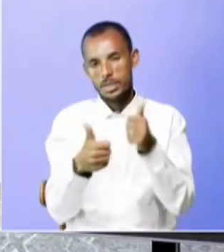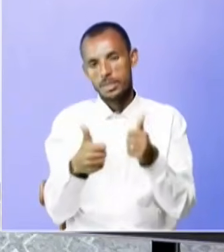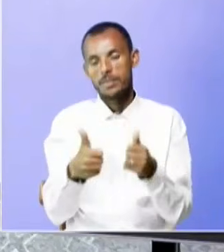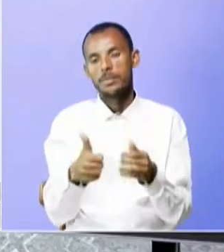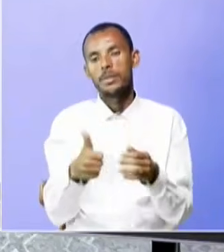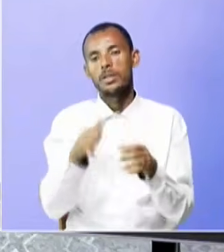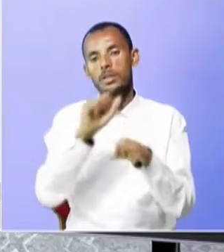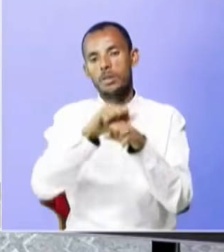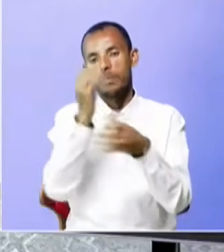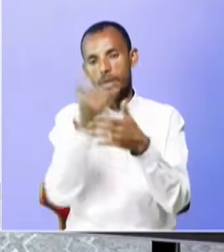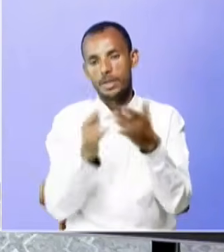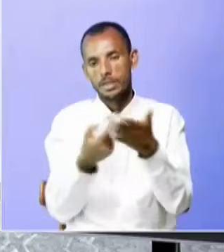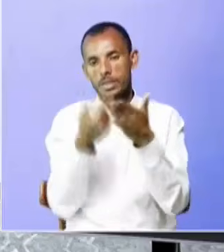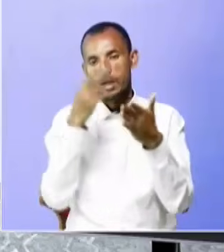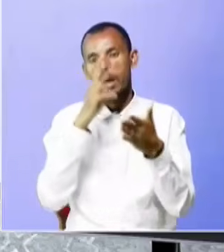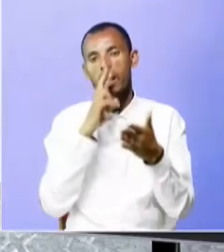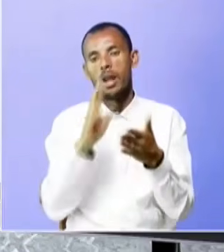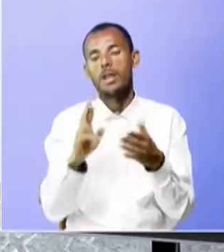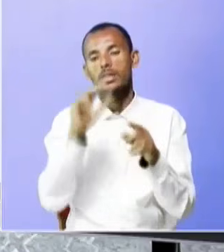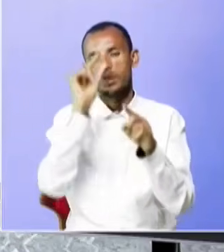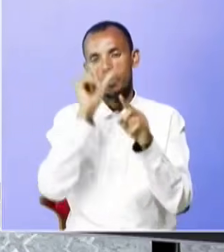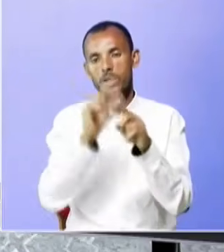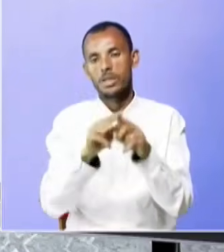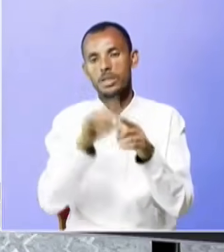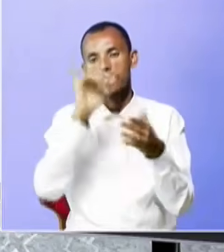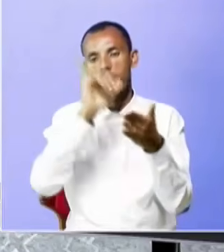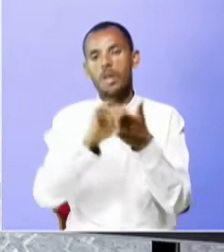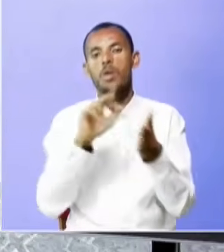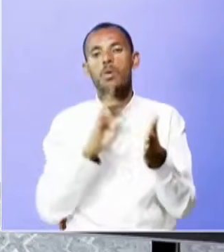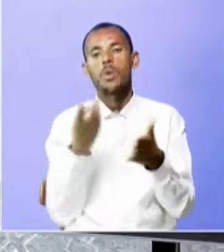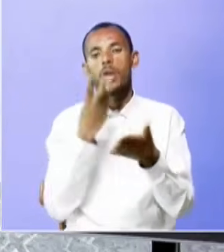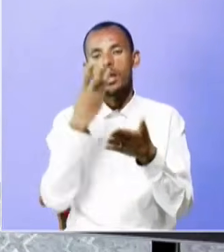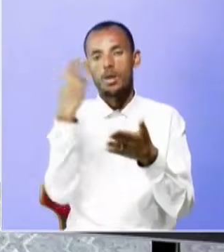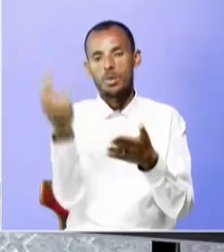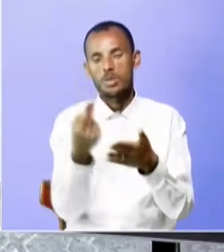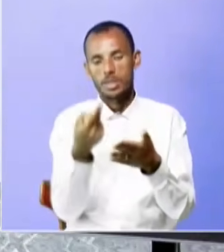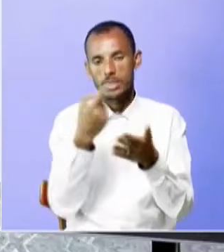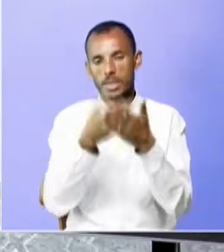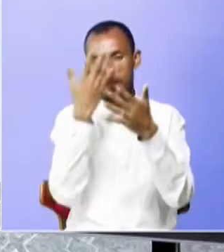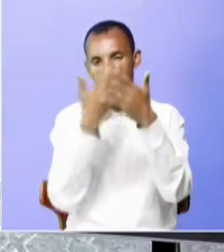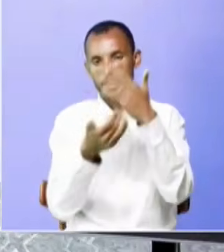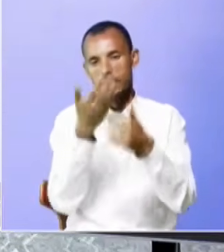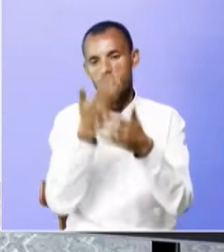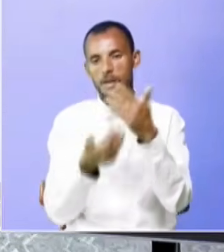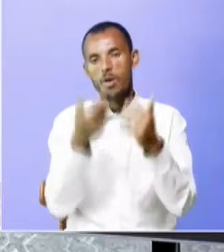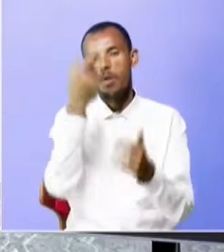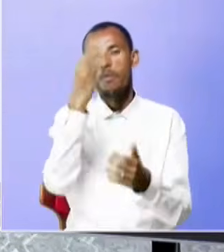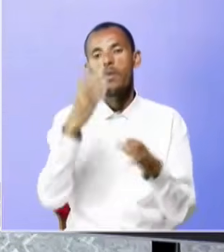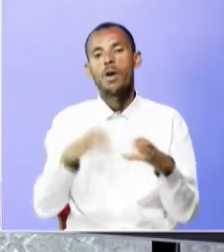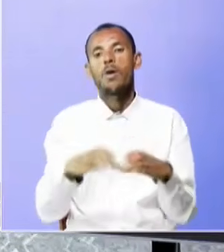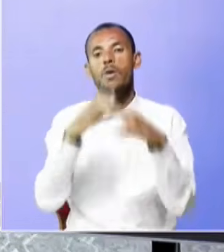Okay, these are the terminologies that we will be using in the discussion of a cone.